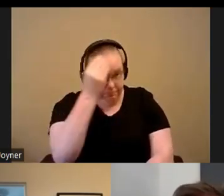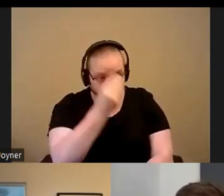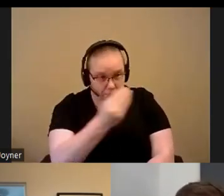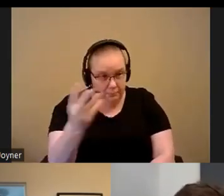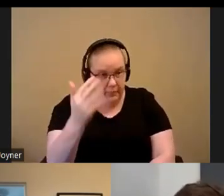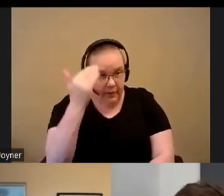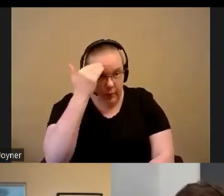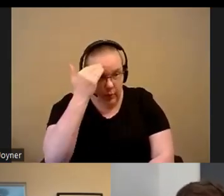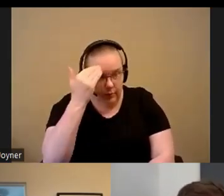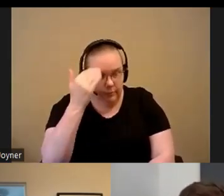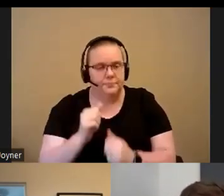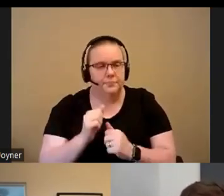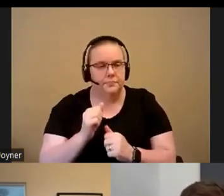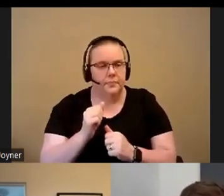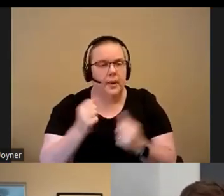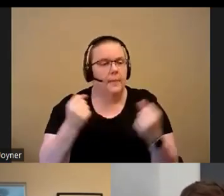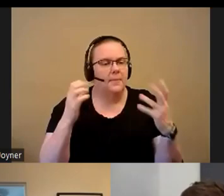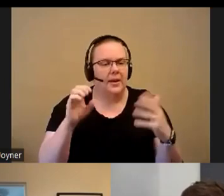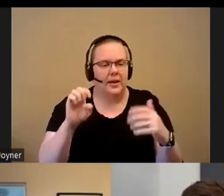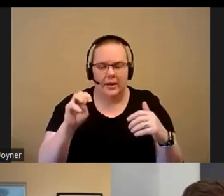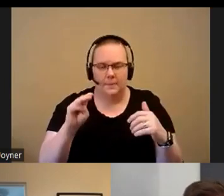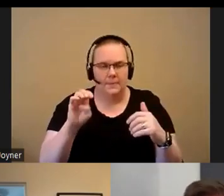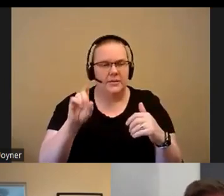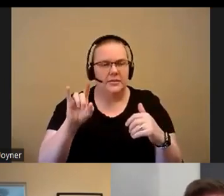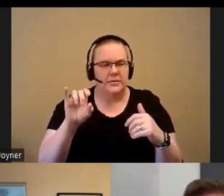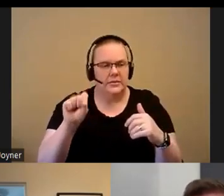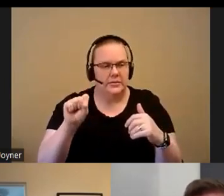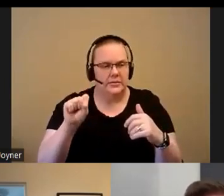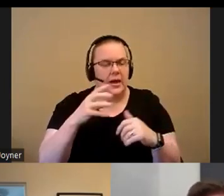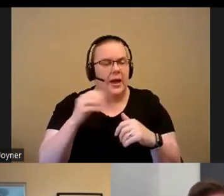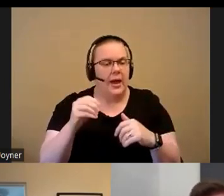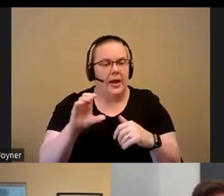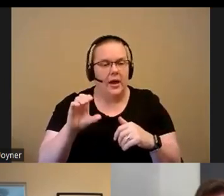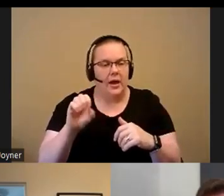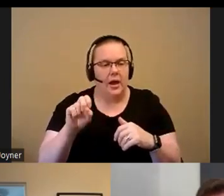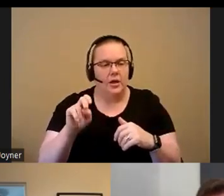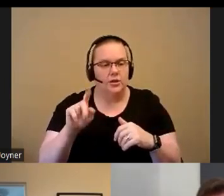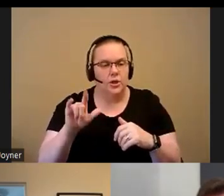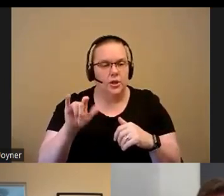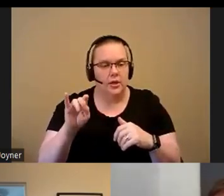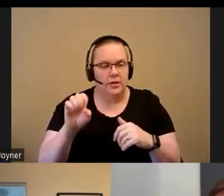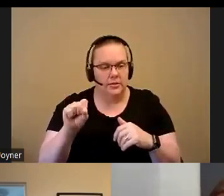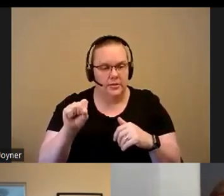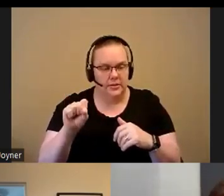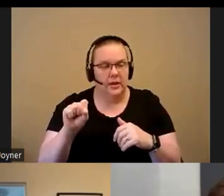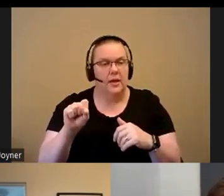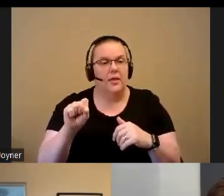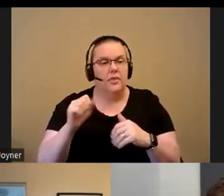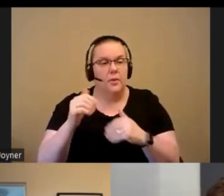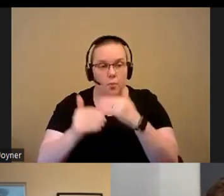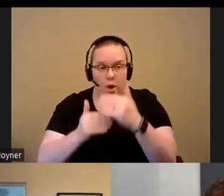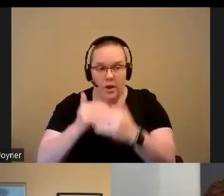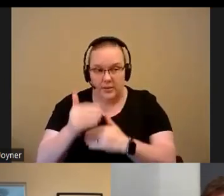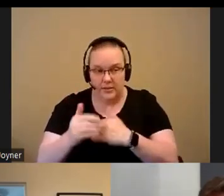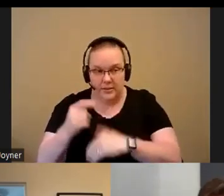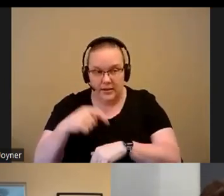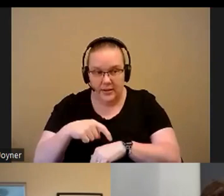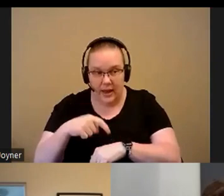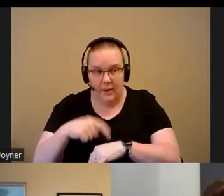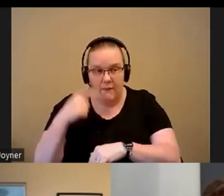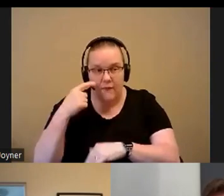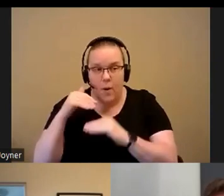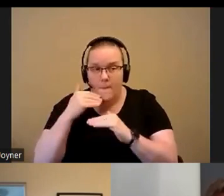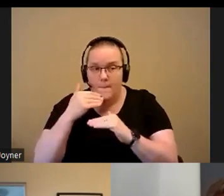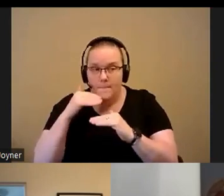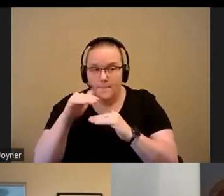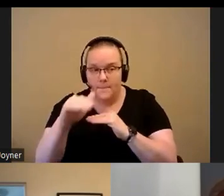many embassies and consulates around the world, the processing time for the mailing is significantly longer